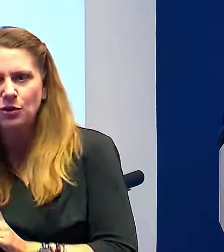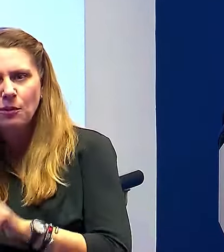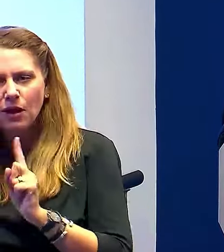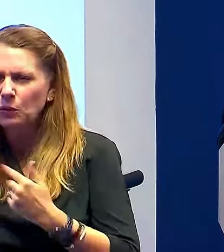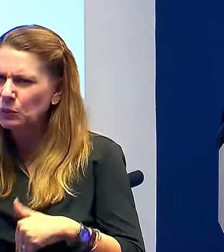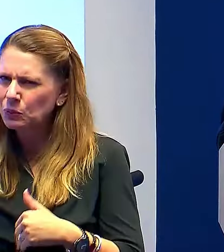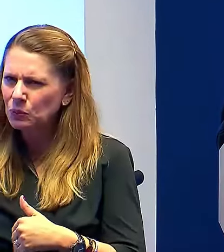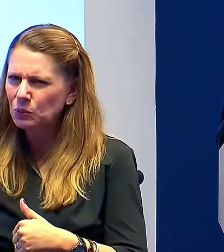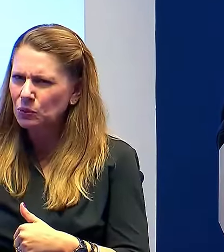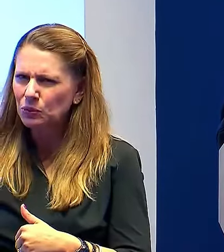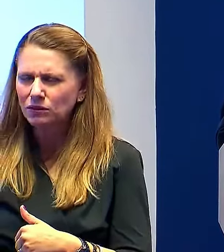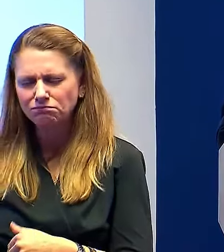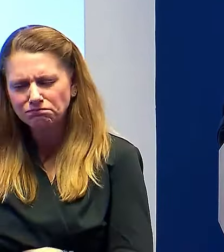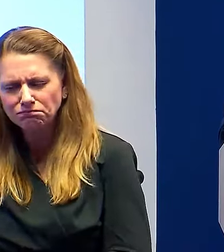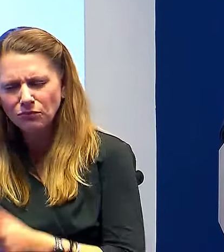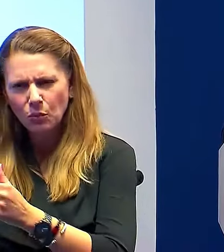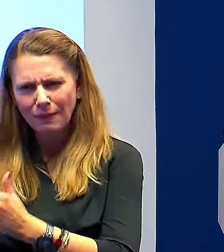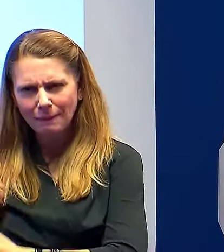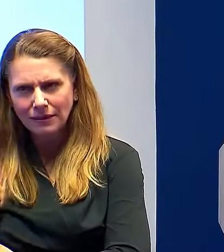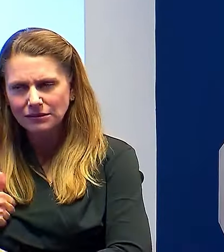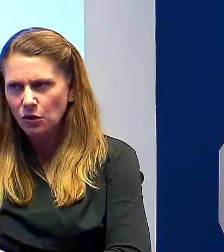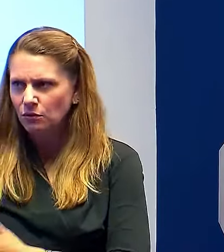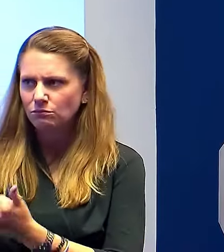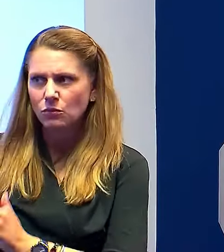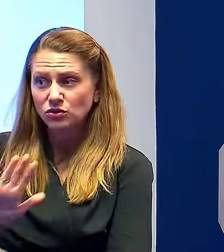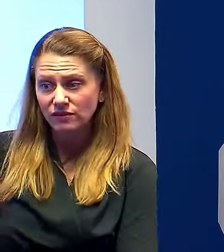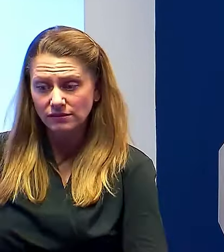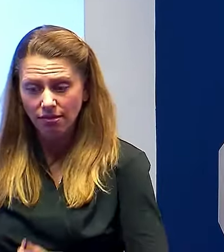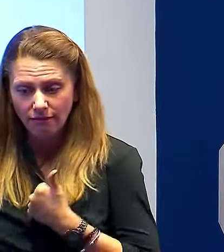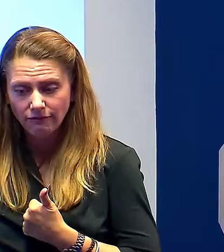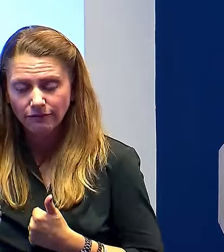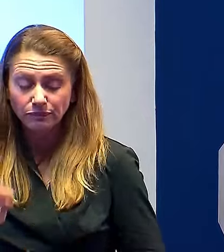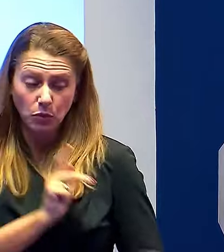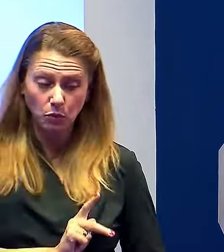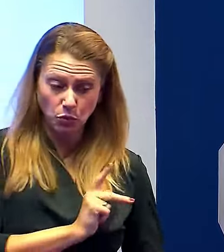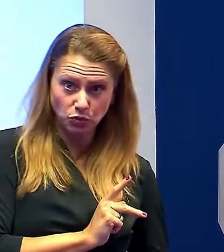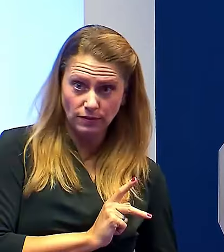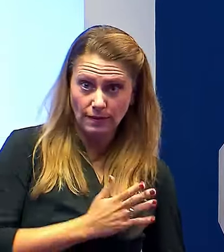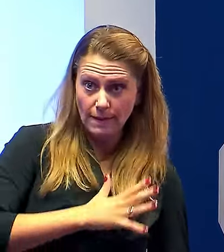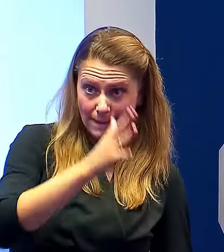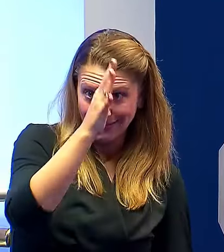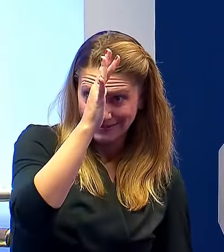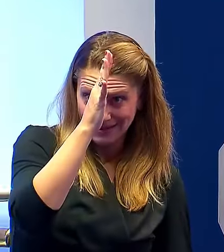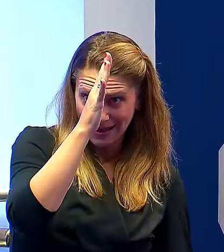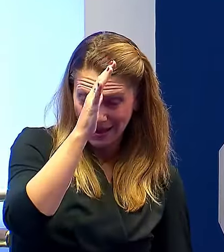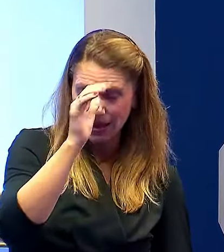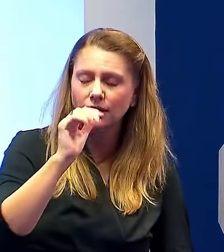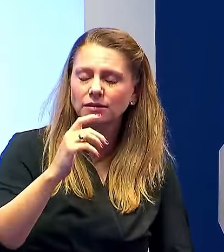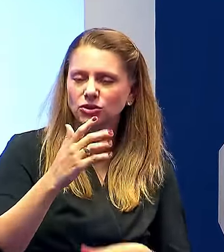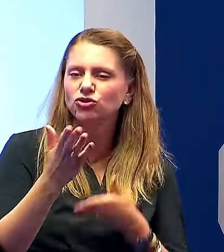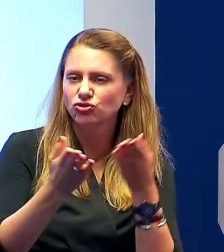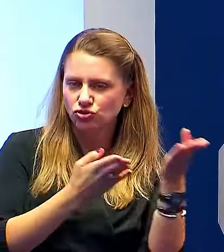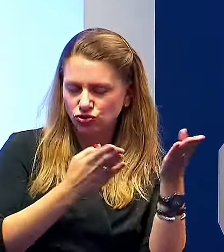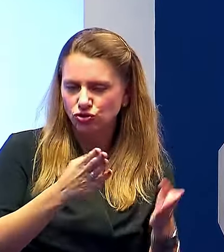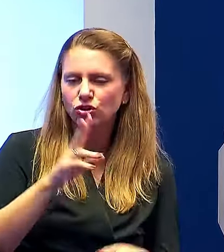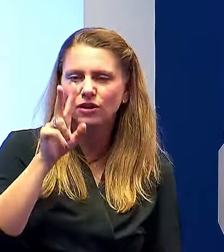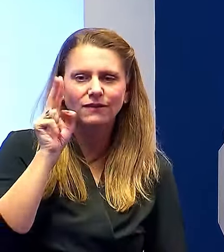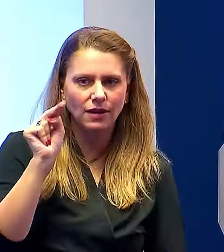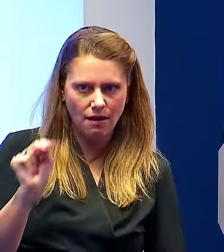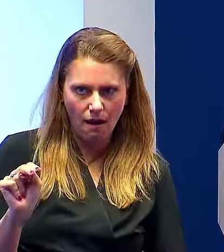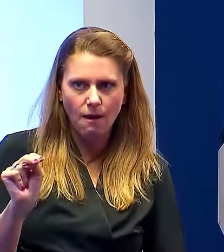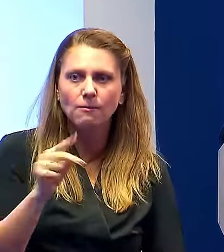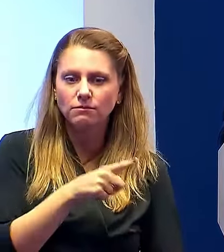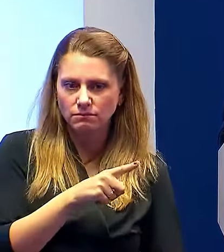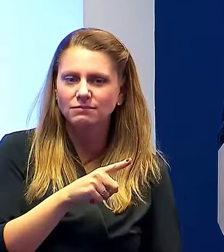life. On a personal note, my dad, who served in Vietnam, had the good fortune to be in the presence of Bob Hope when